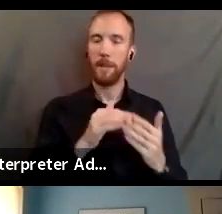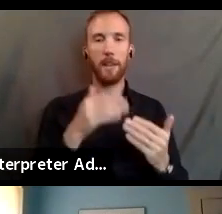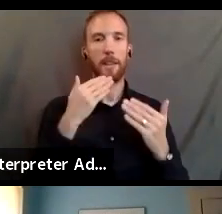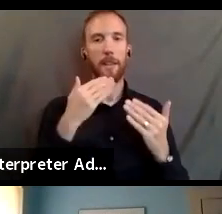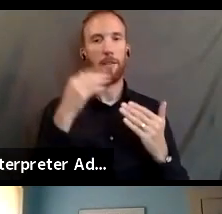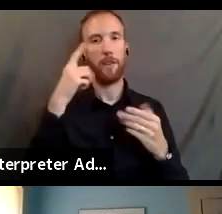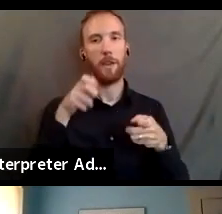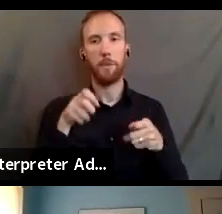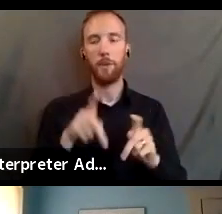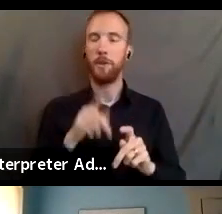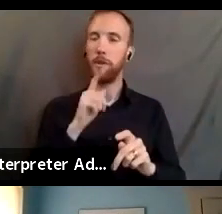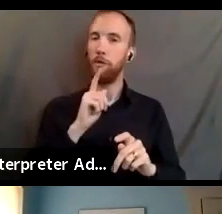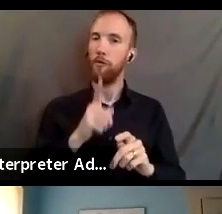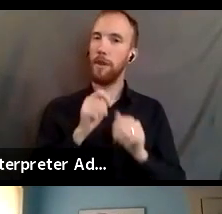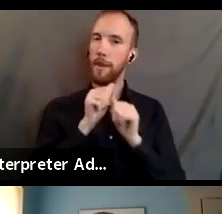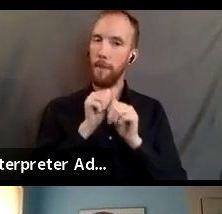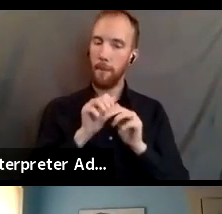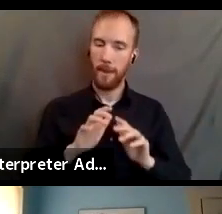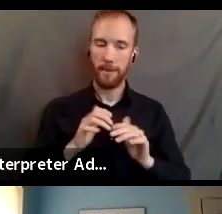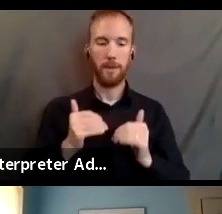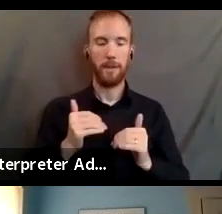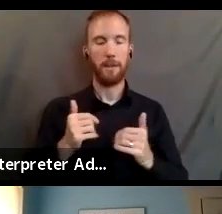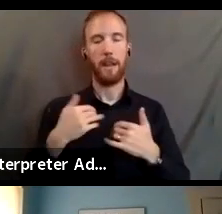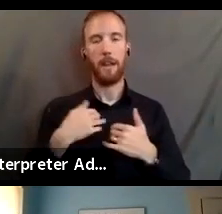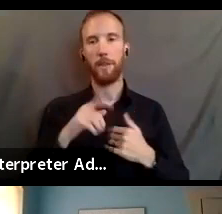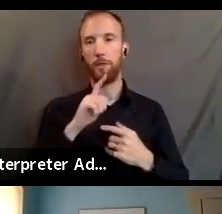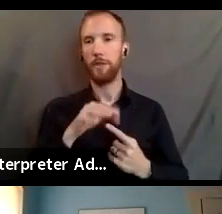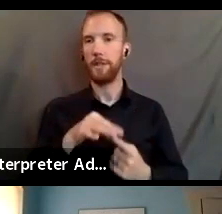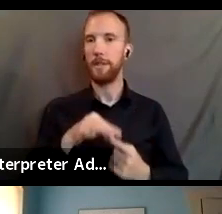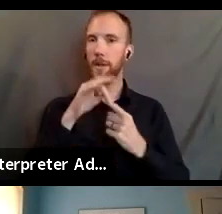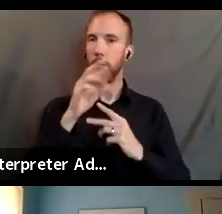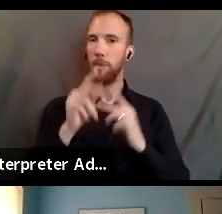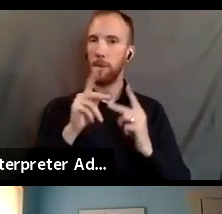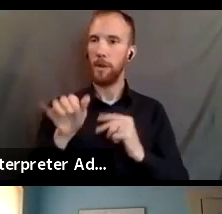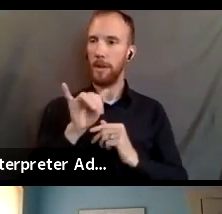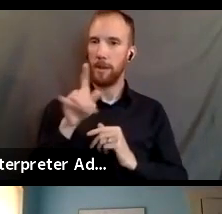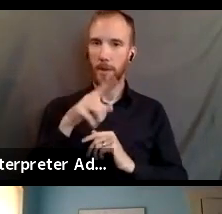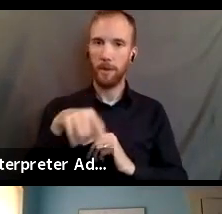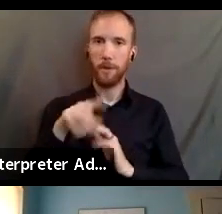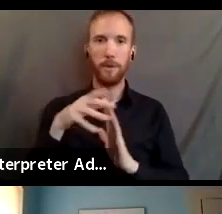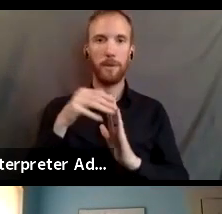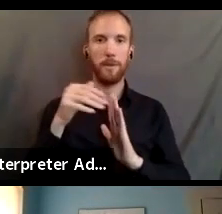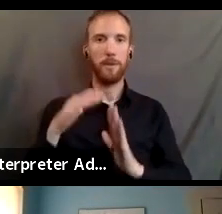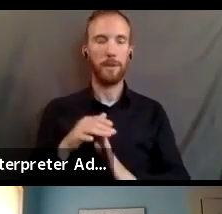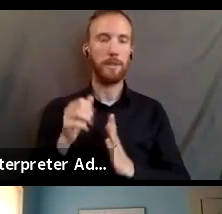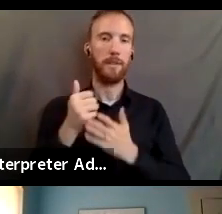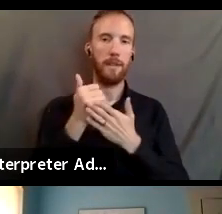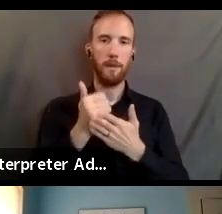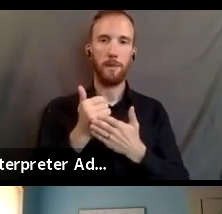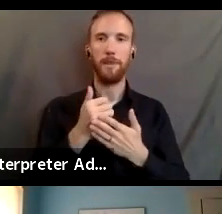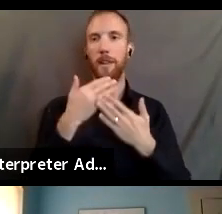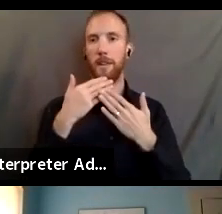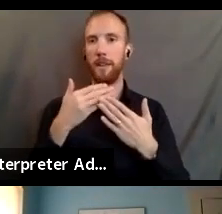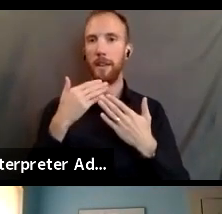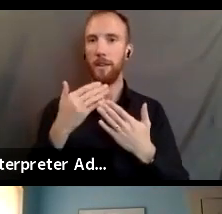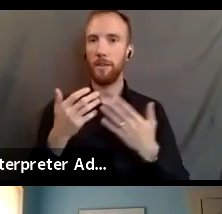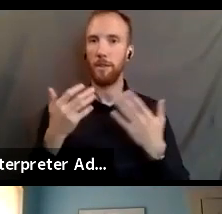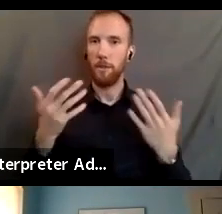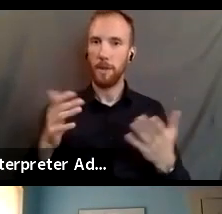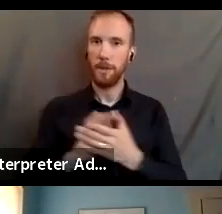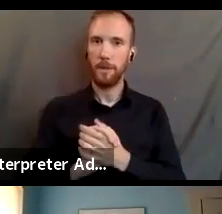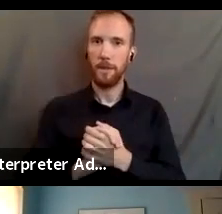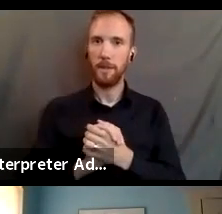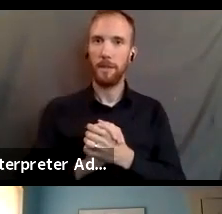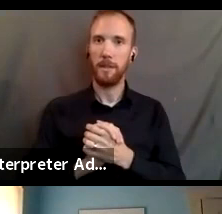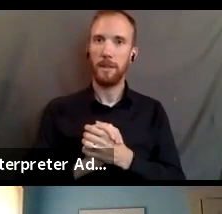blessing to have such thoughtful people like you guys and not only am i willing to keep